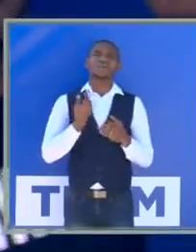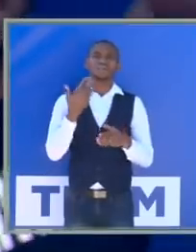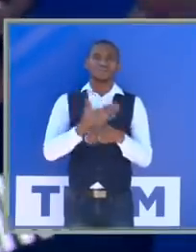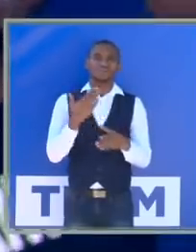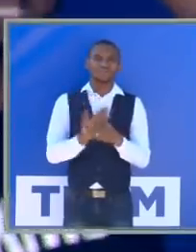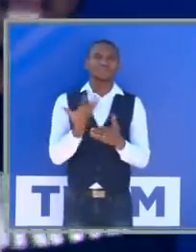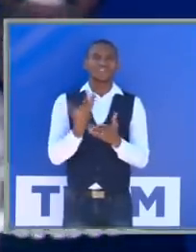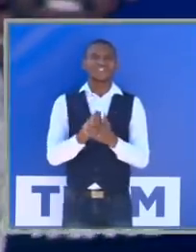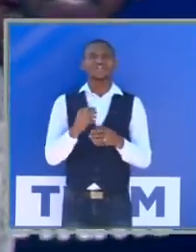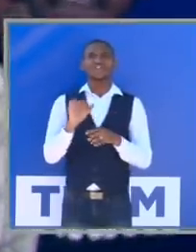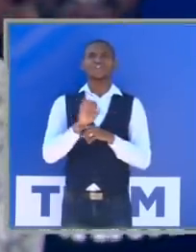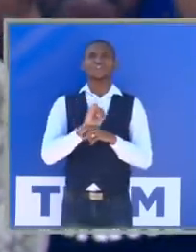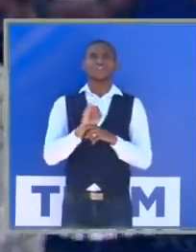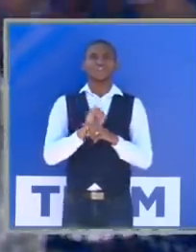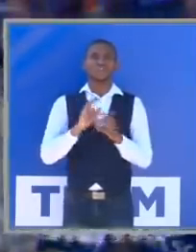internship program.